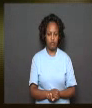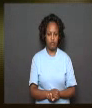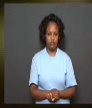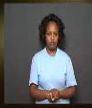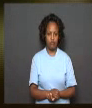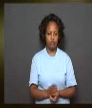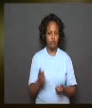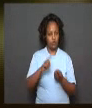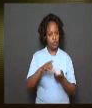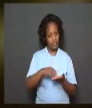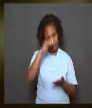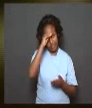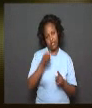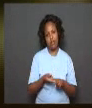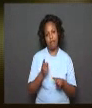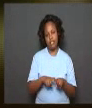Let's get back to our lesson.